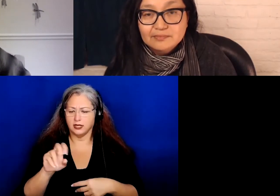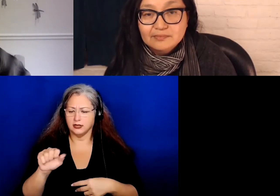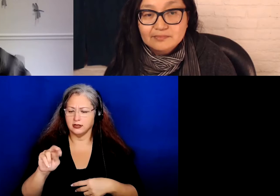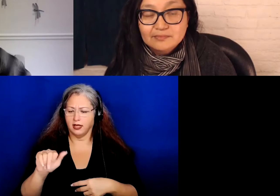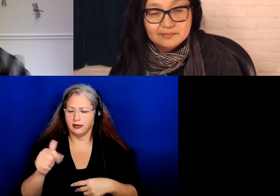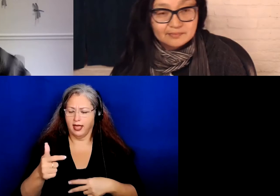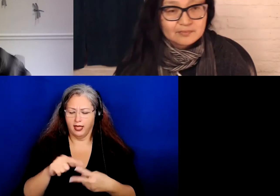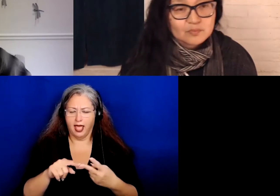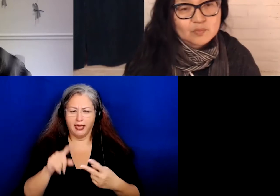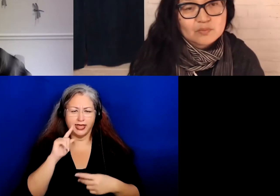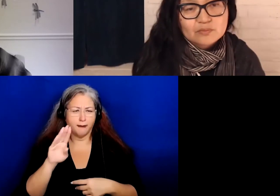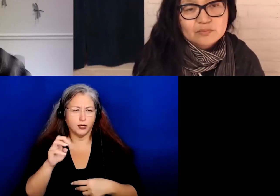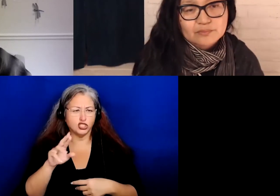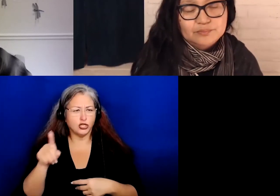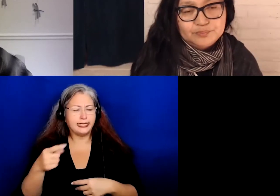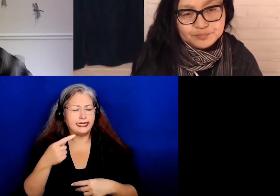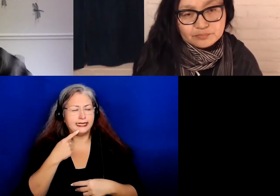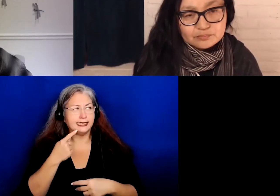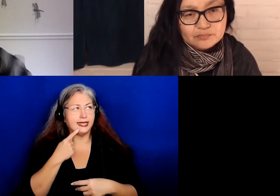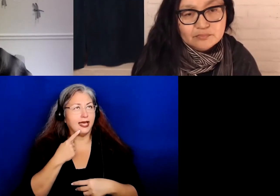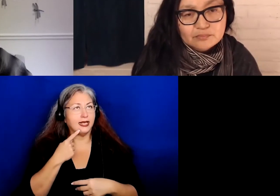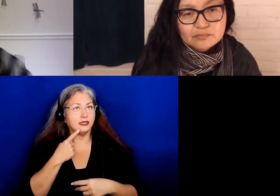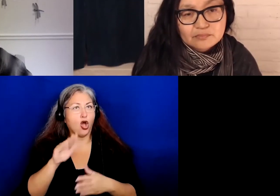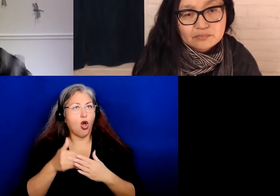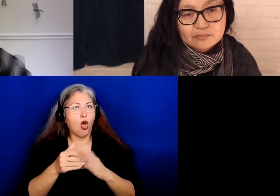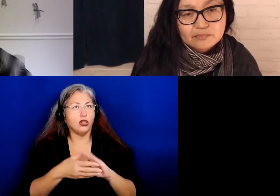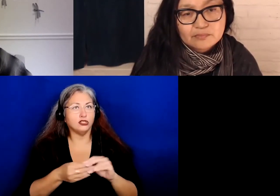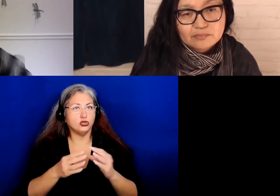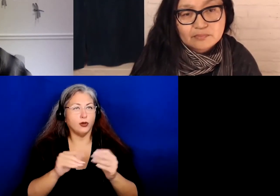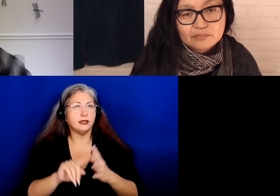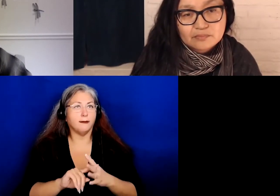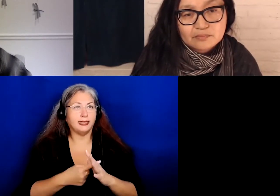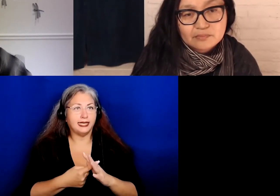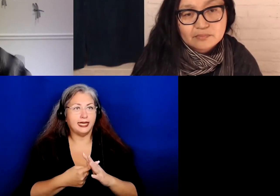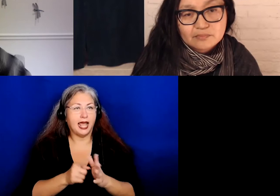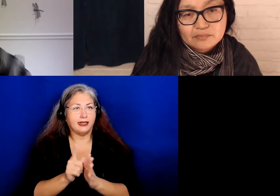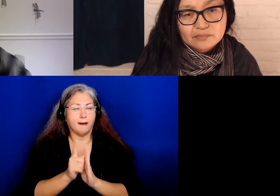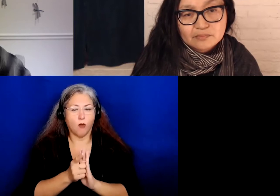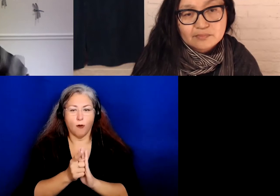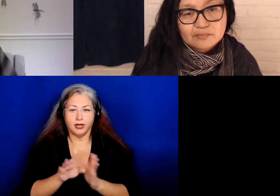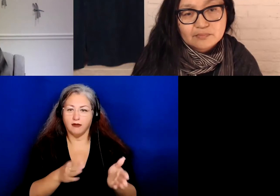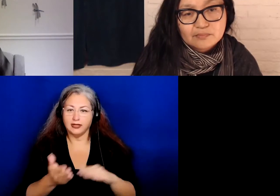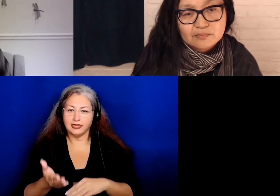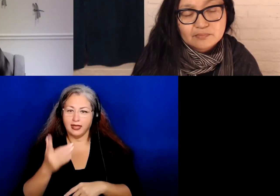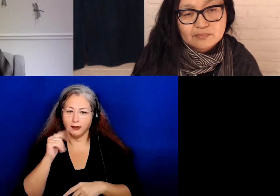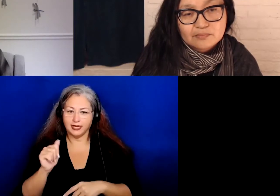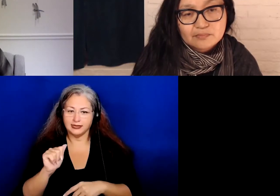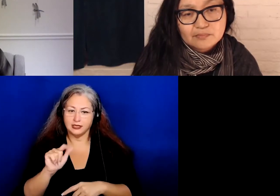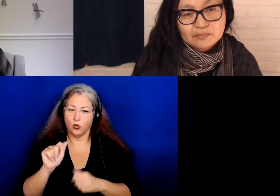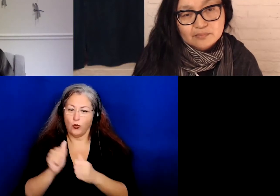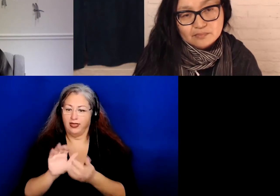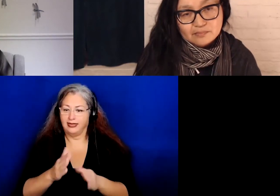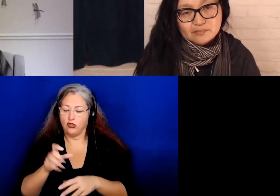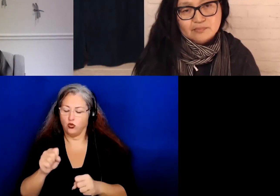I think Berger is the one. He says all stories begin at the moment of death, because it's only with death that you can